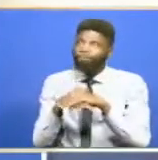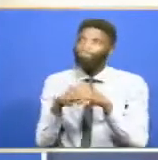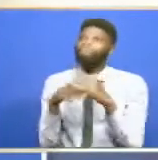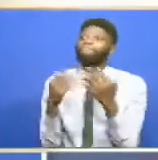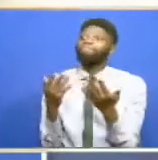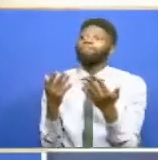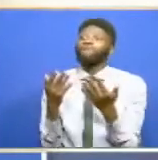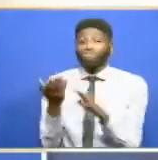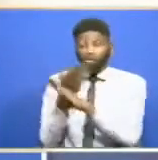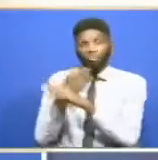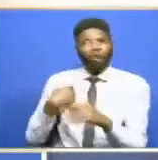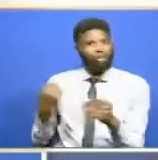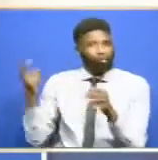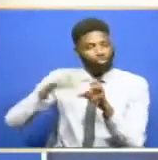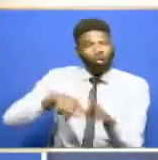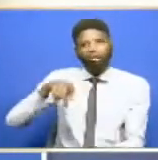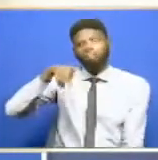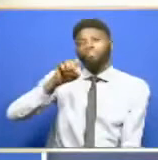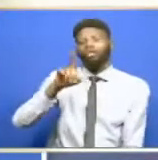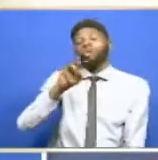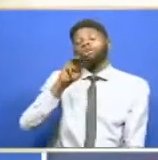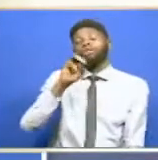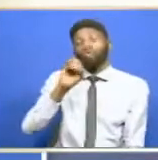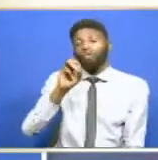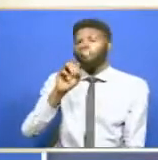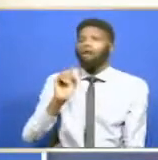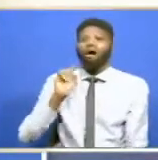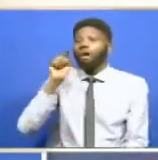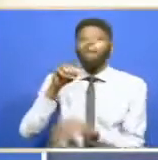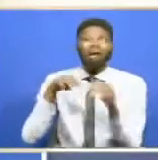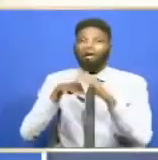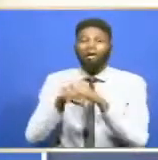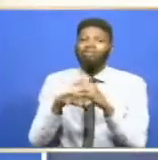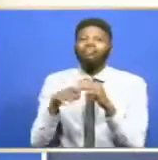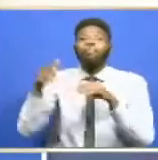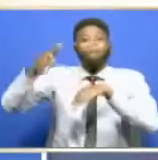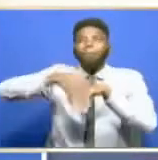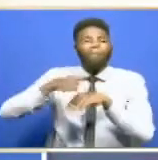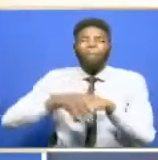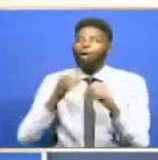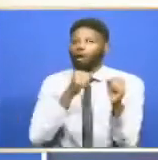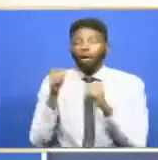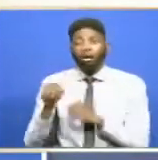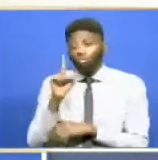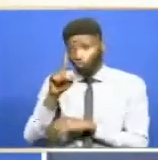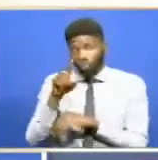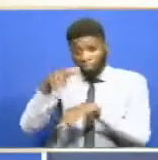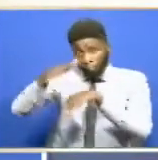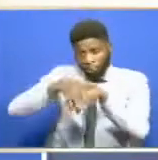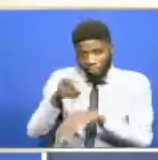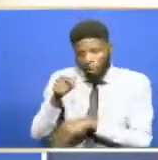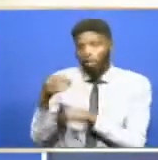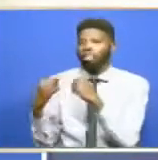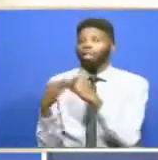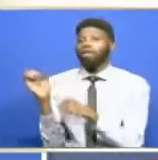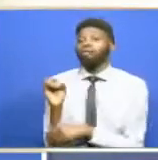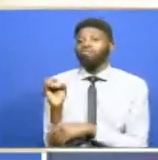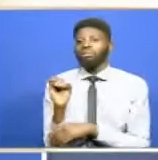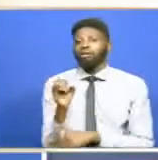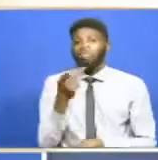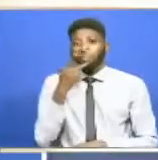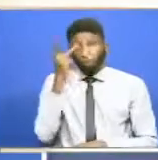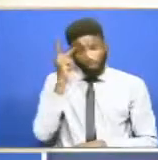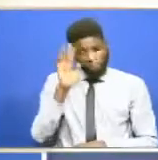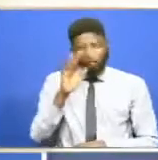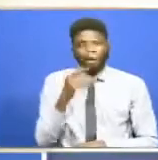and joined Polycom, it was really hard because one pad could cost 80 shillings. And so your parents could wonder